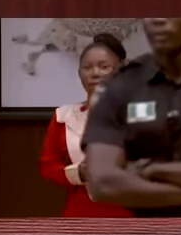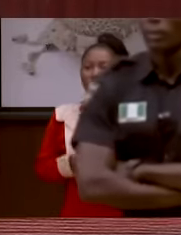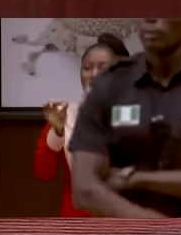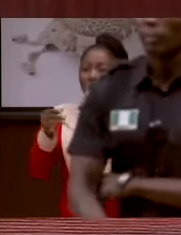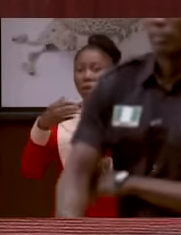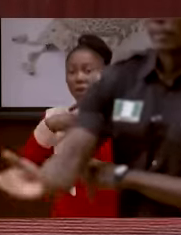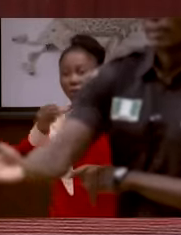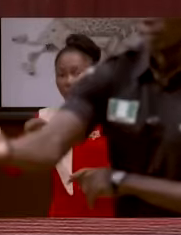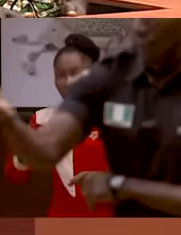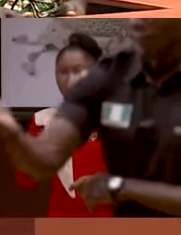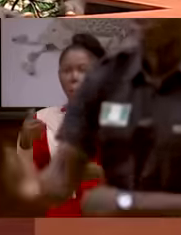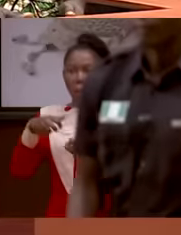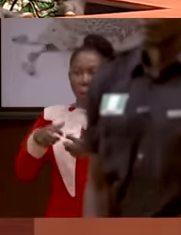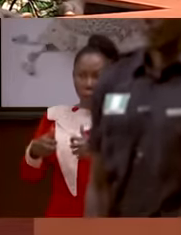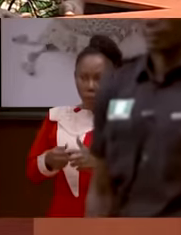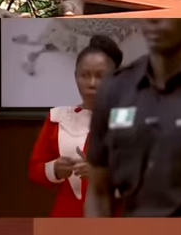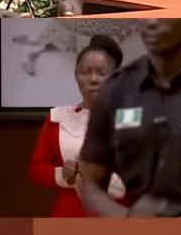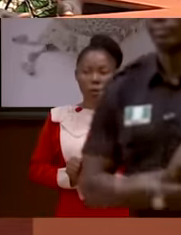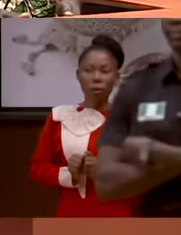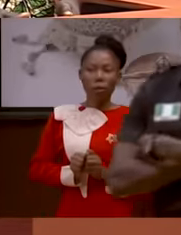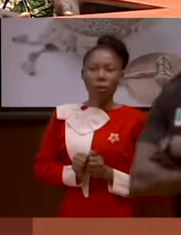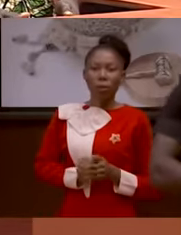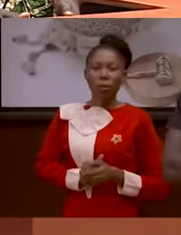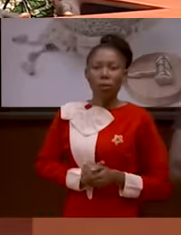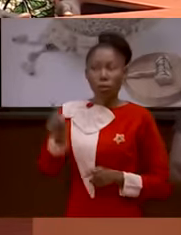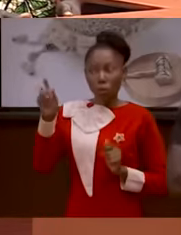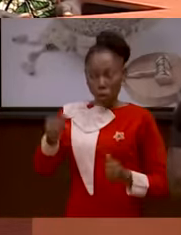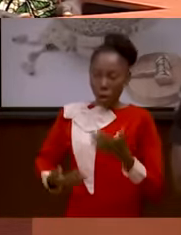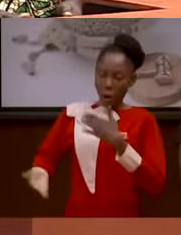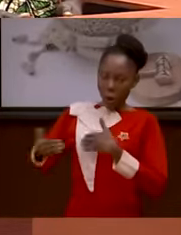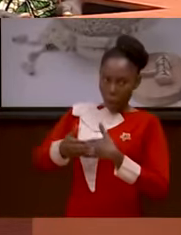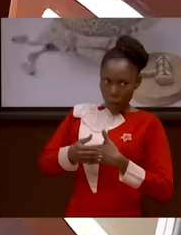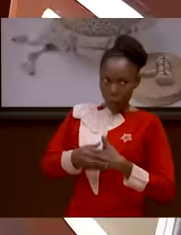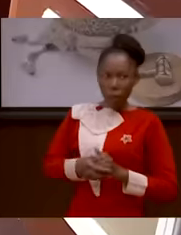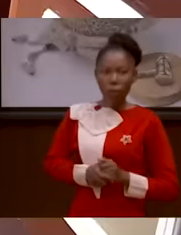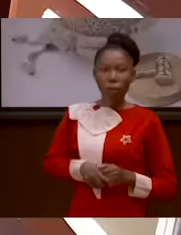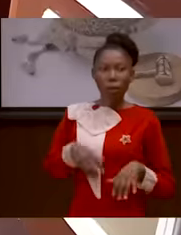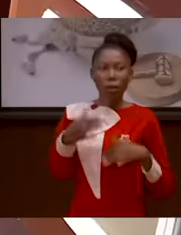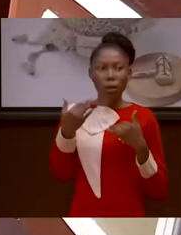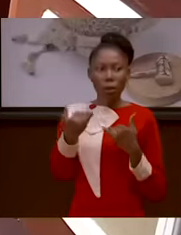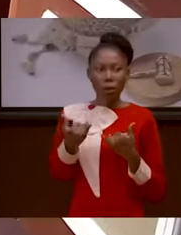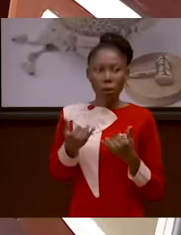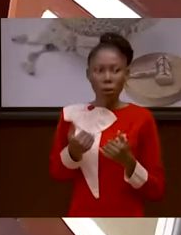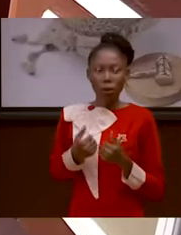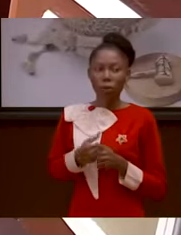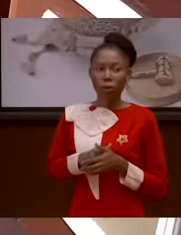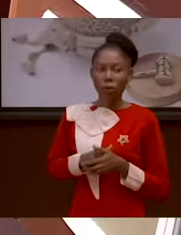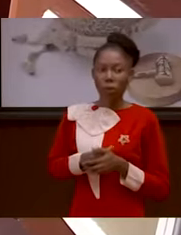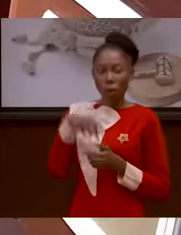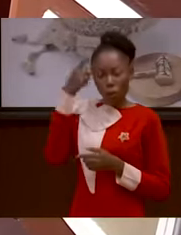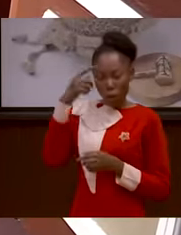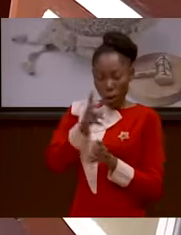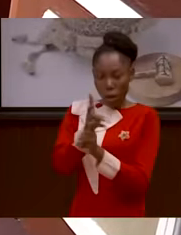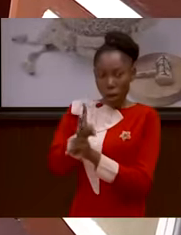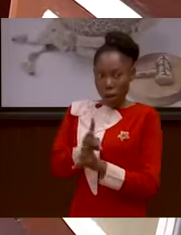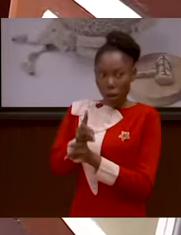come back over it. You can always come back over that. Yeah. So now to the